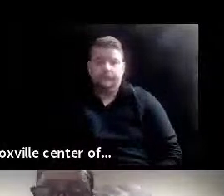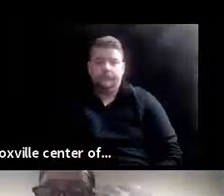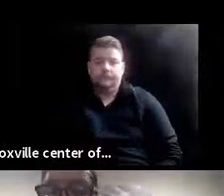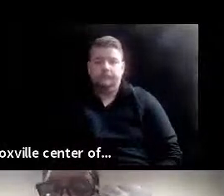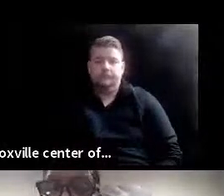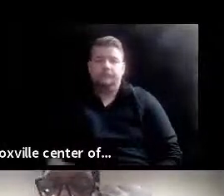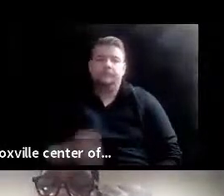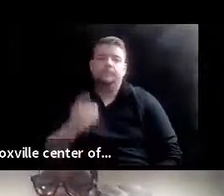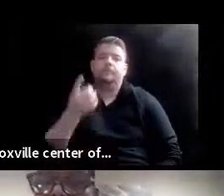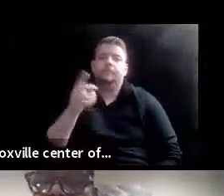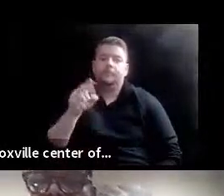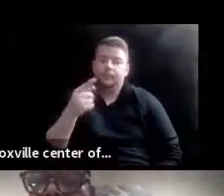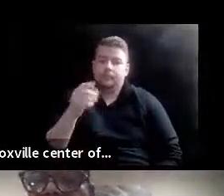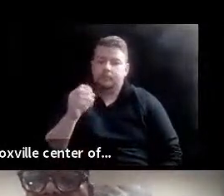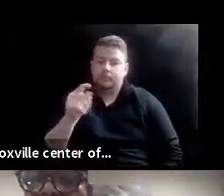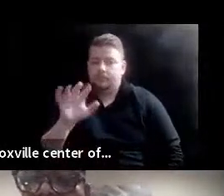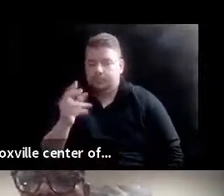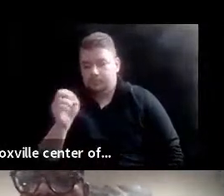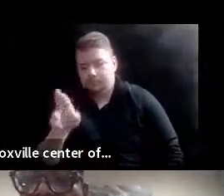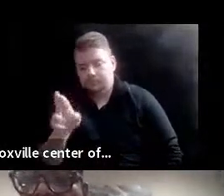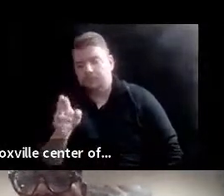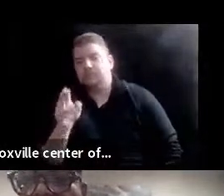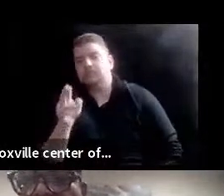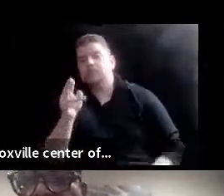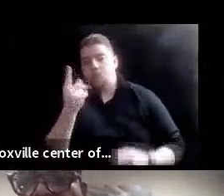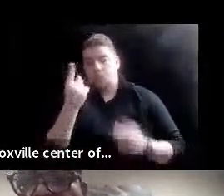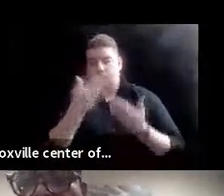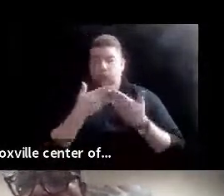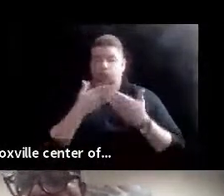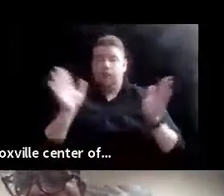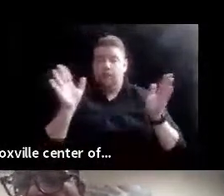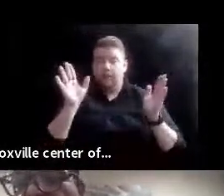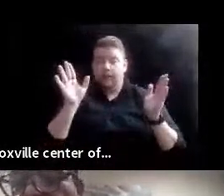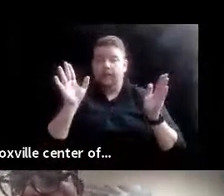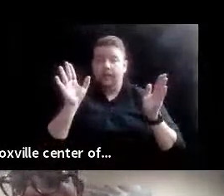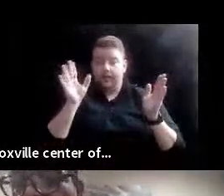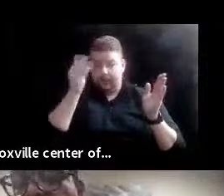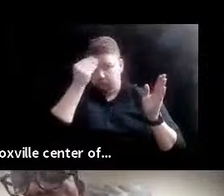So one general thing that I guess I could put out, is